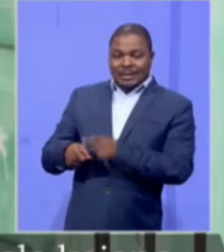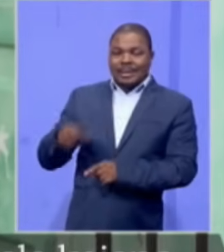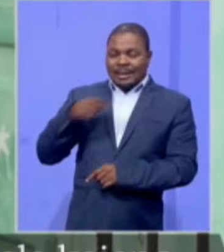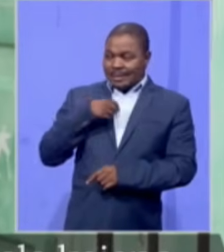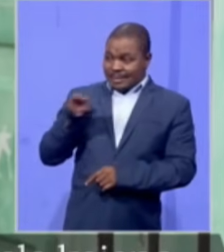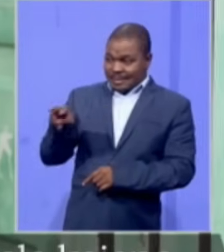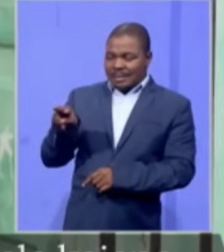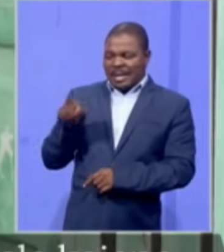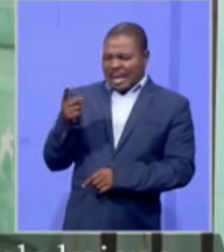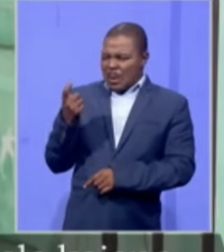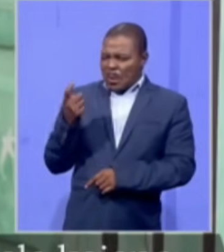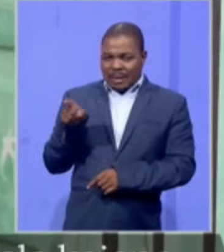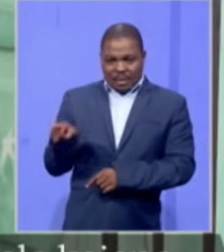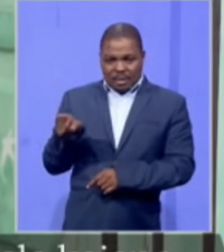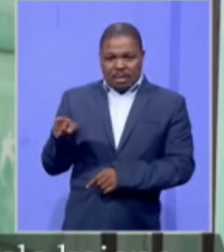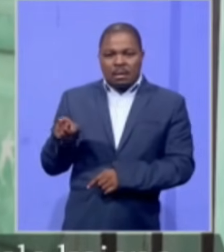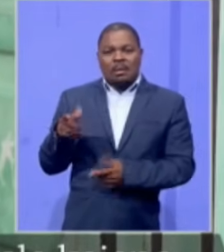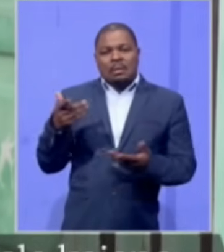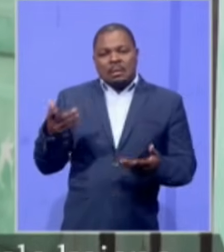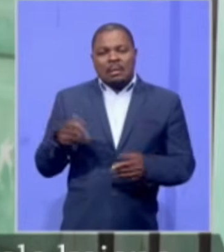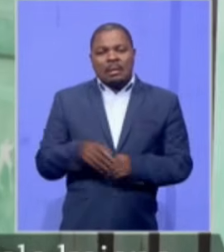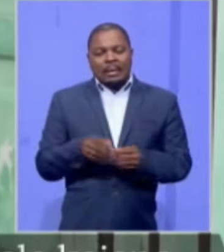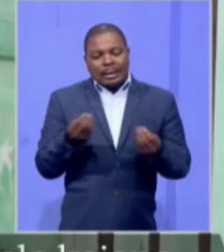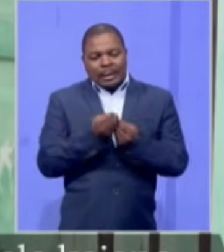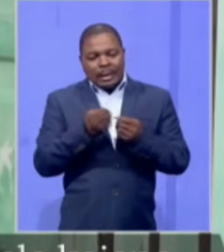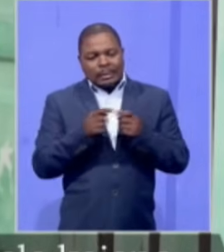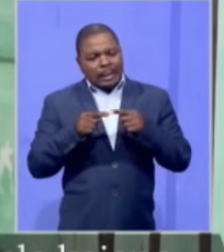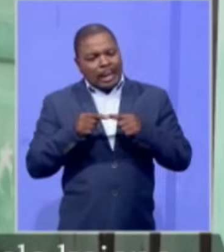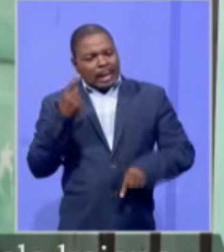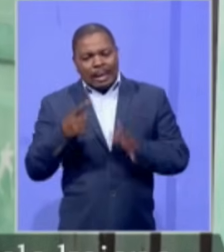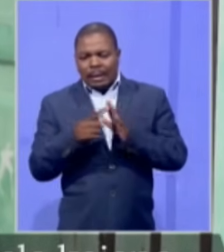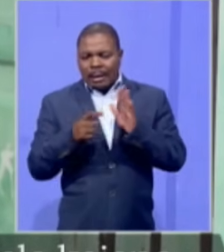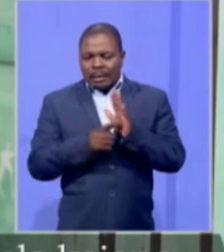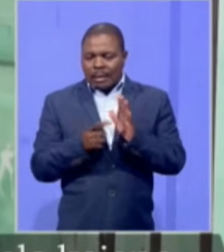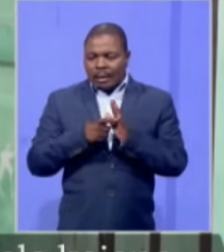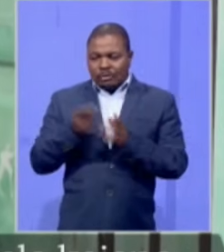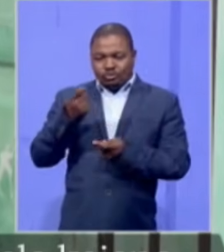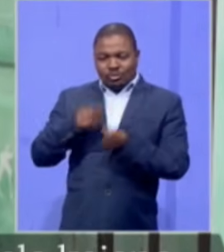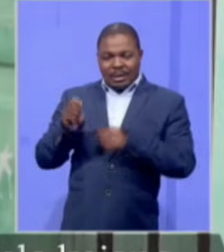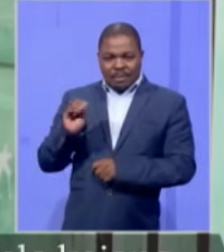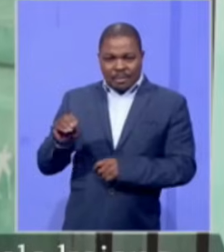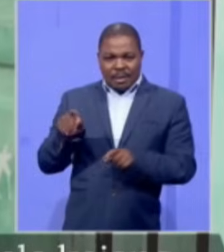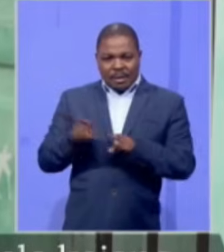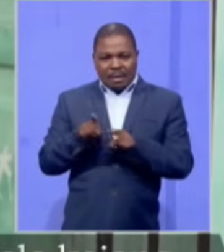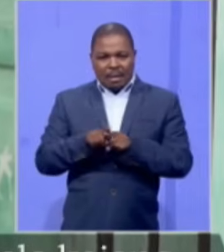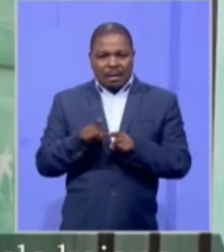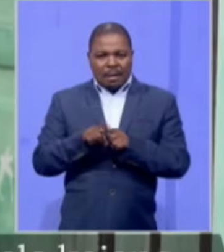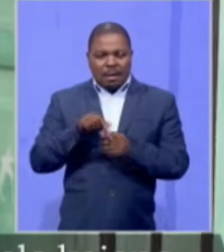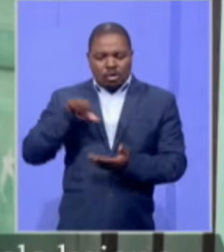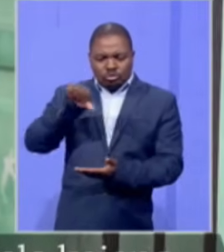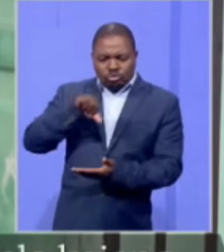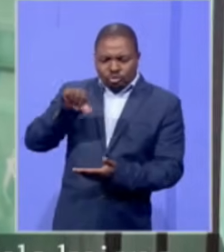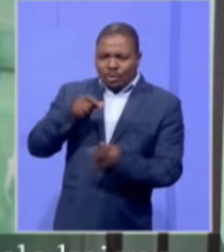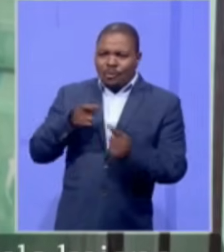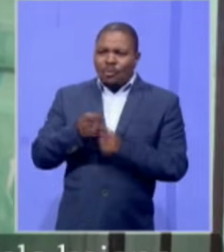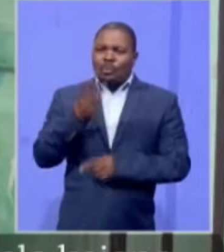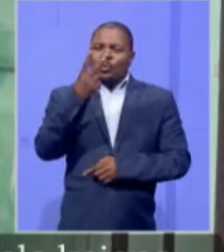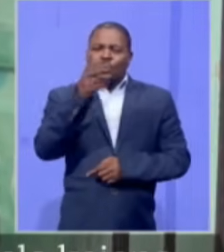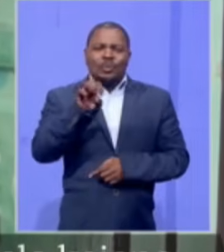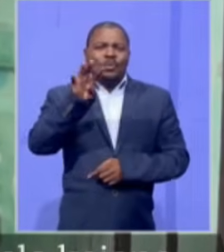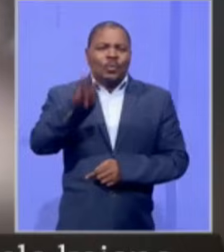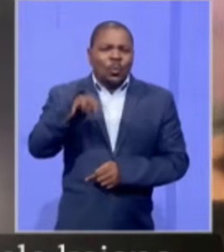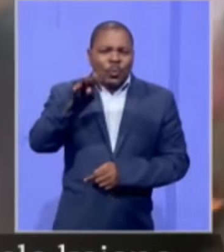shopo e fela e le gore tshwareletse le expirileng some like body sauce tsa 2014 le tse